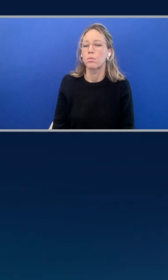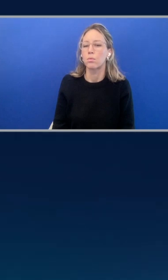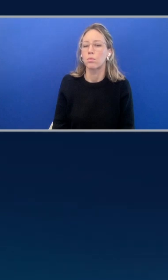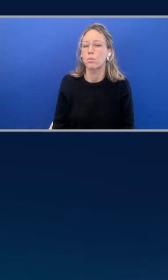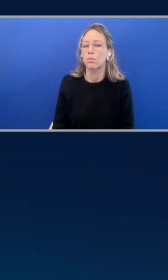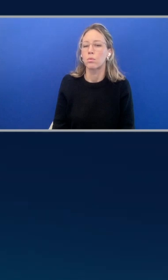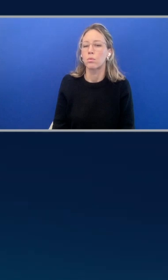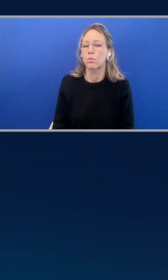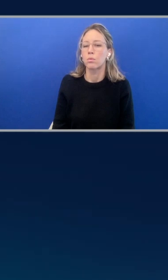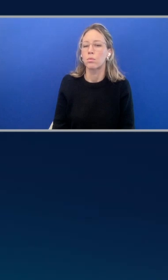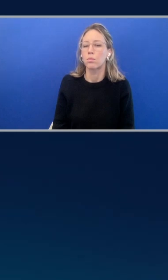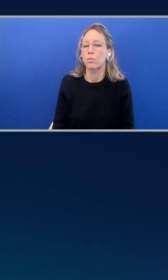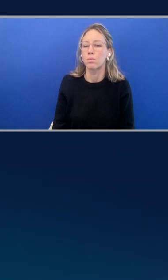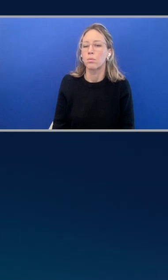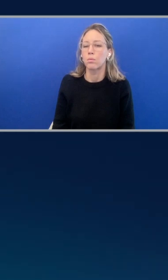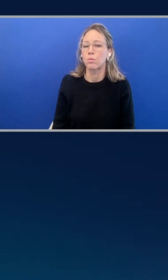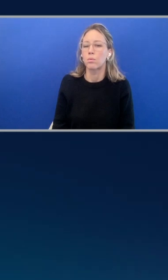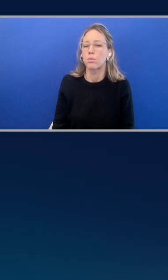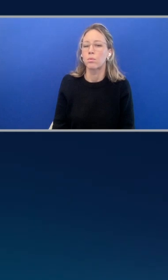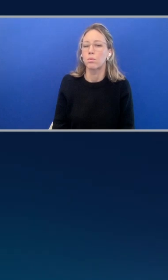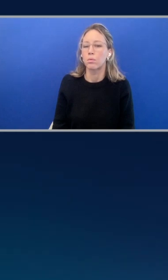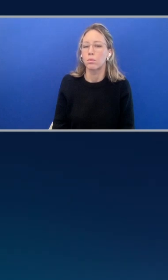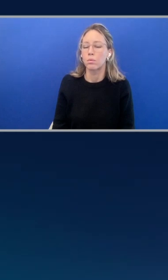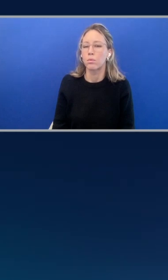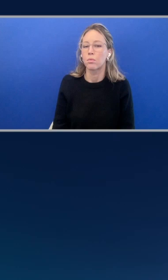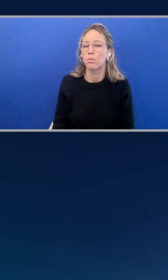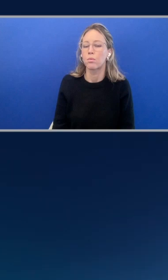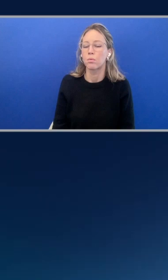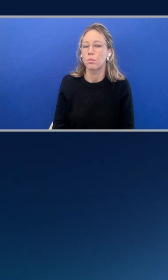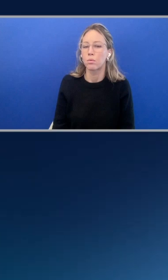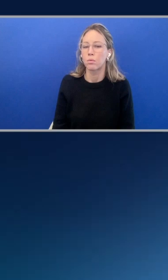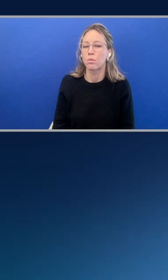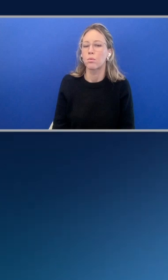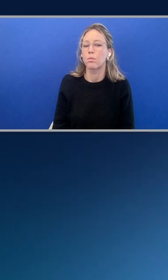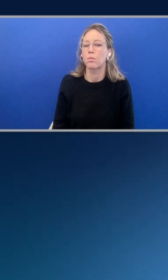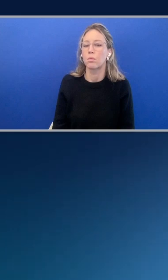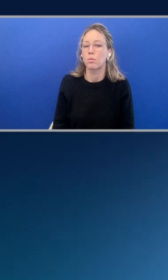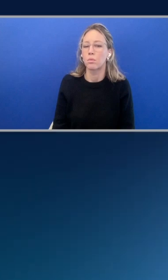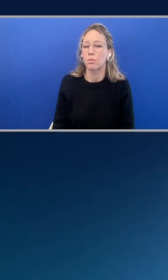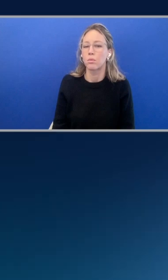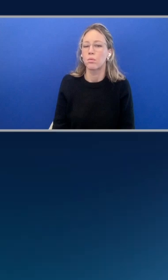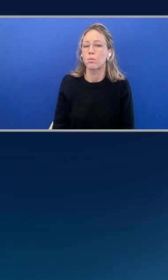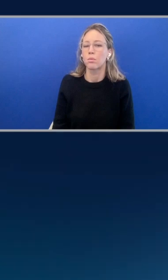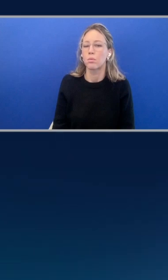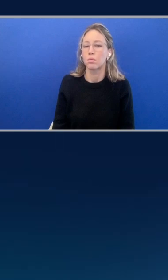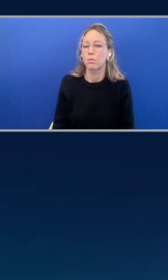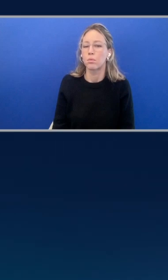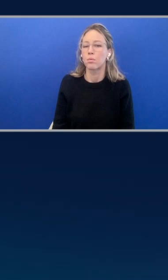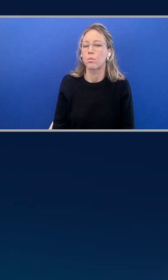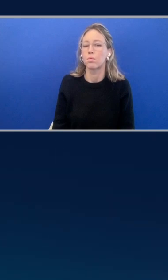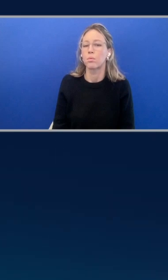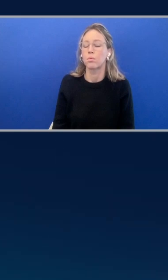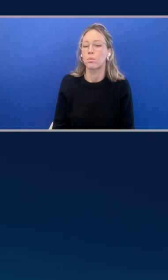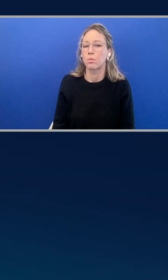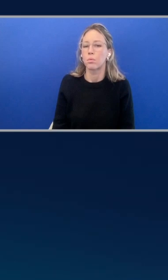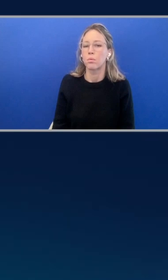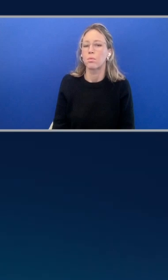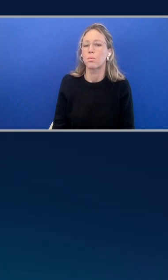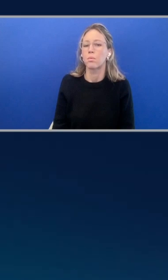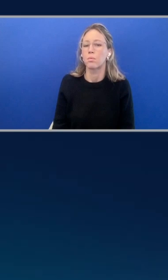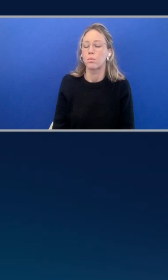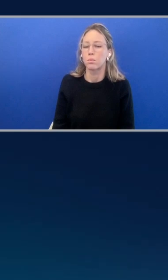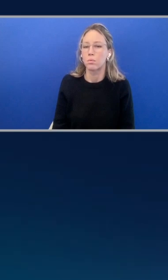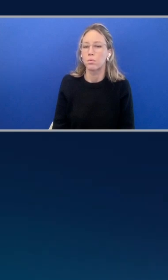our language in a way. It's our language as a deaf person in the deaf community. So wanting to make sure that from the deaf